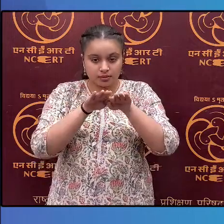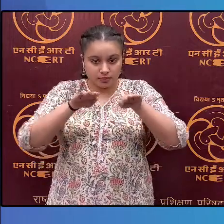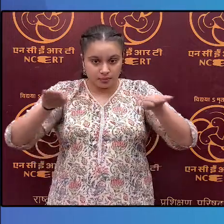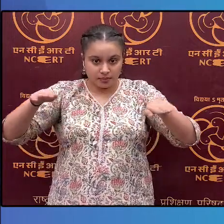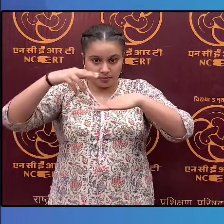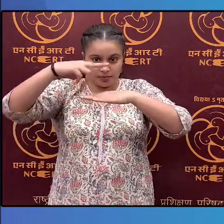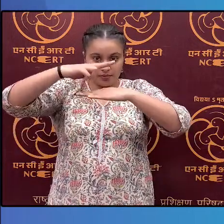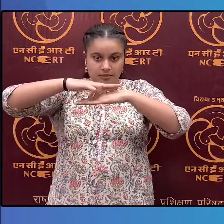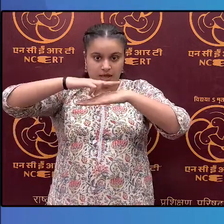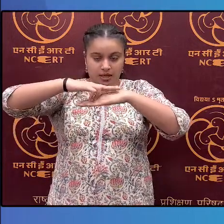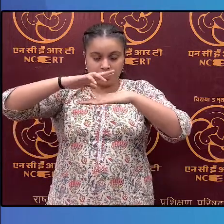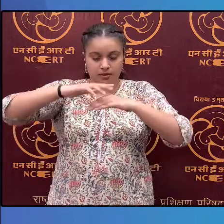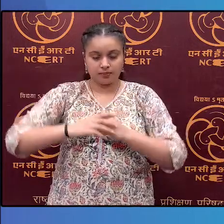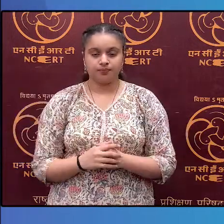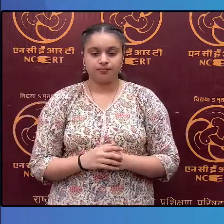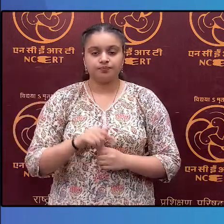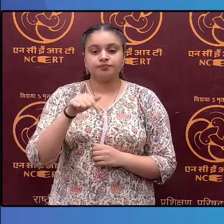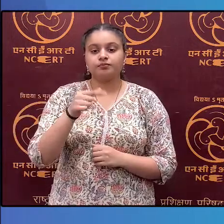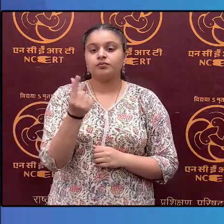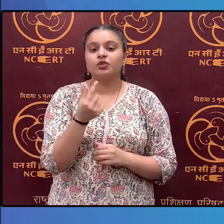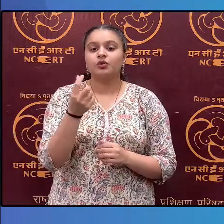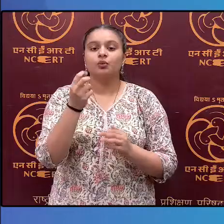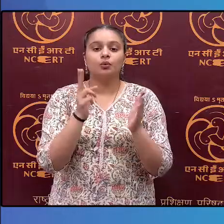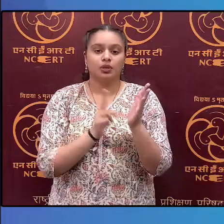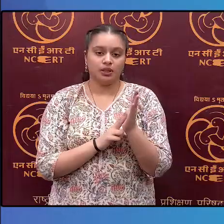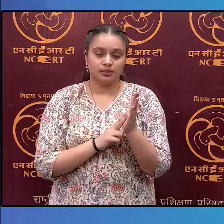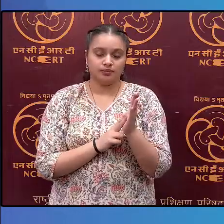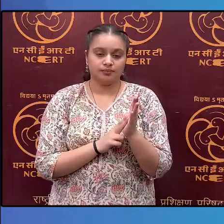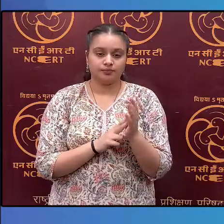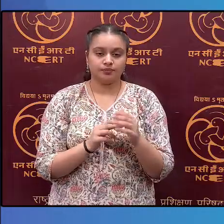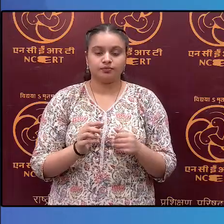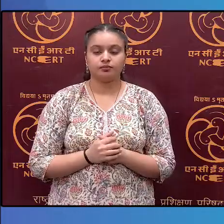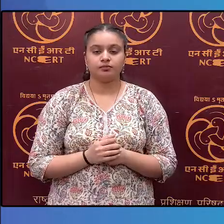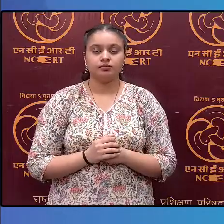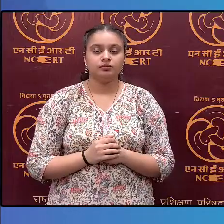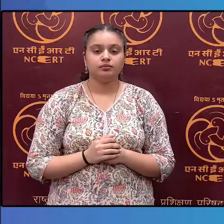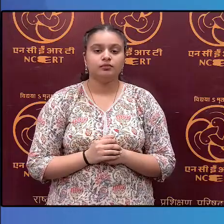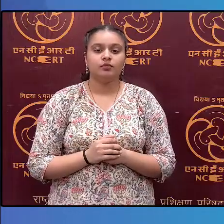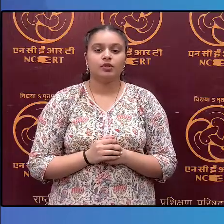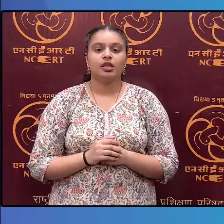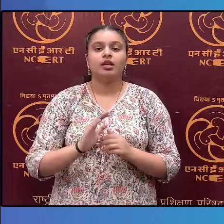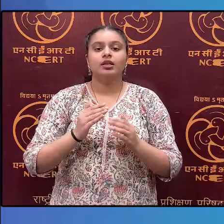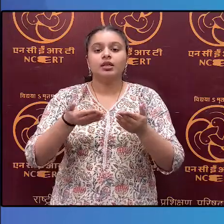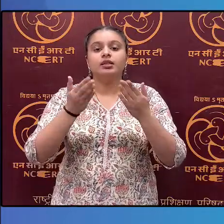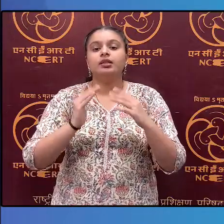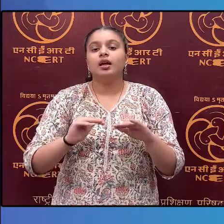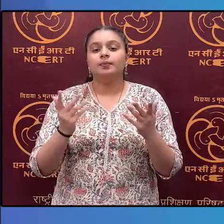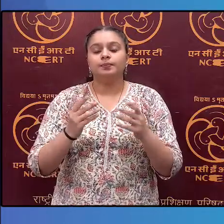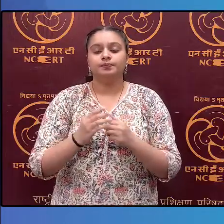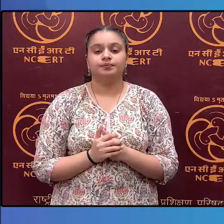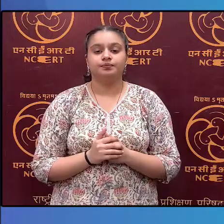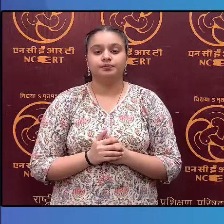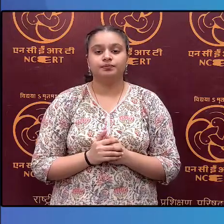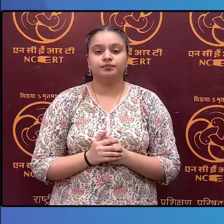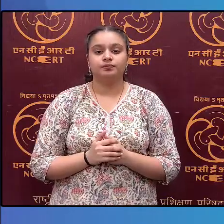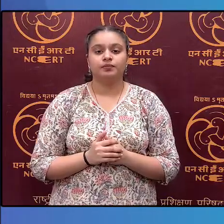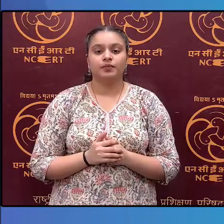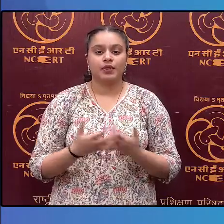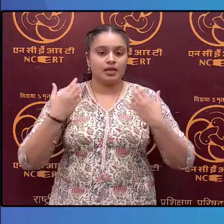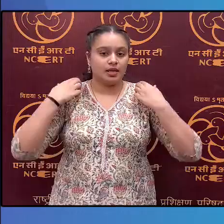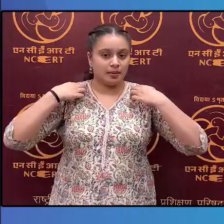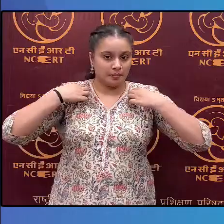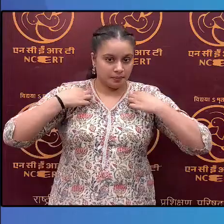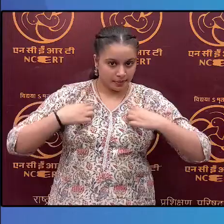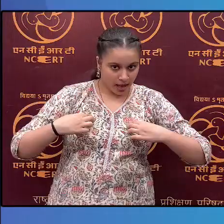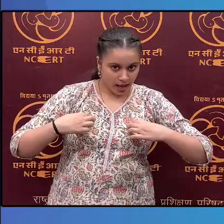of the bed. So, here we will use on. Okay, the correct answer will be on. Next one is a bag and a chair. We have to see